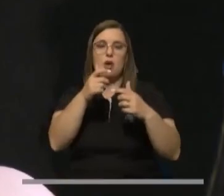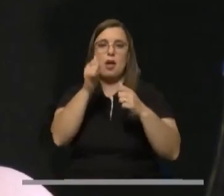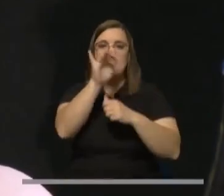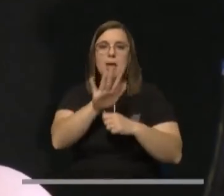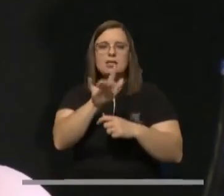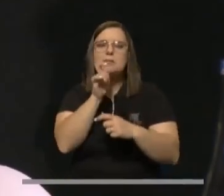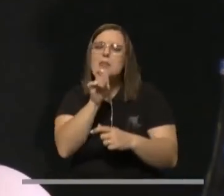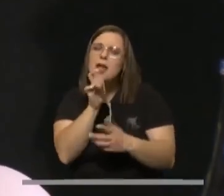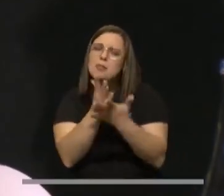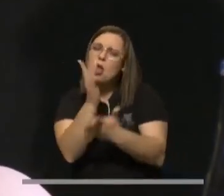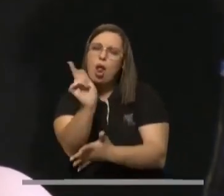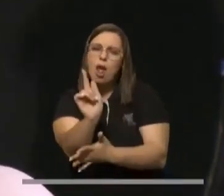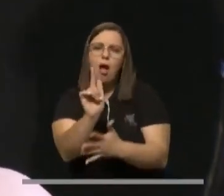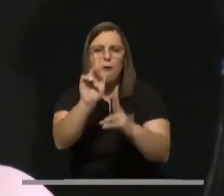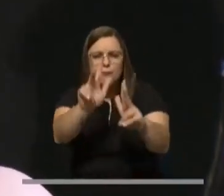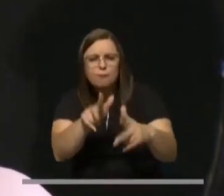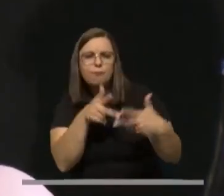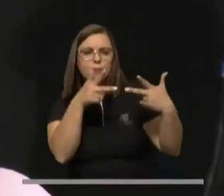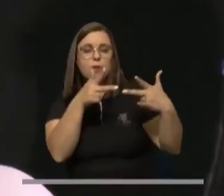possibility